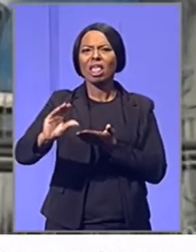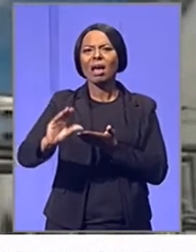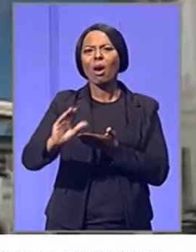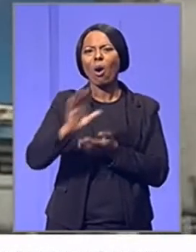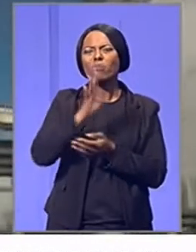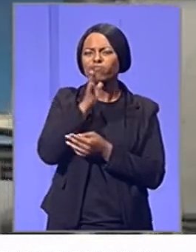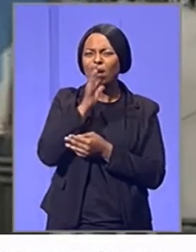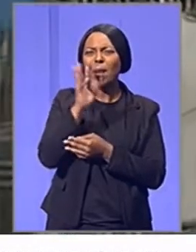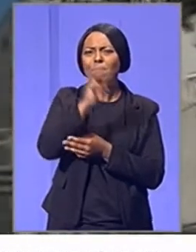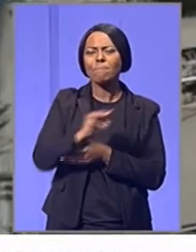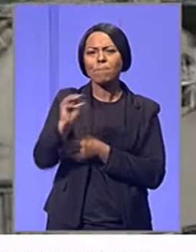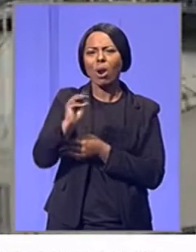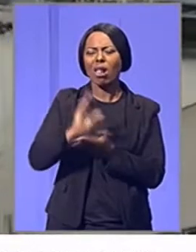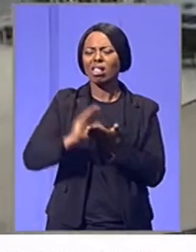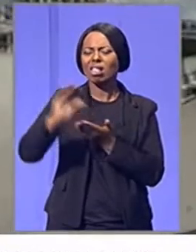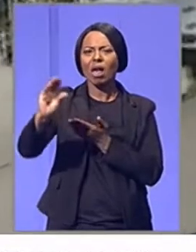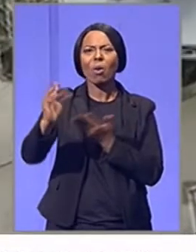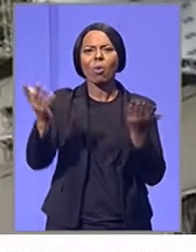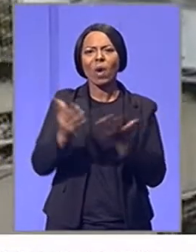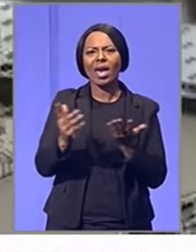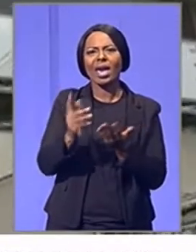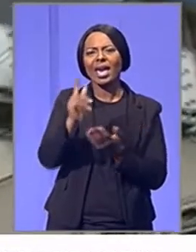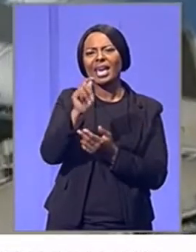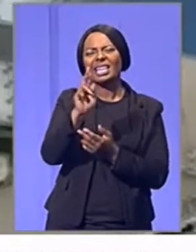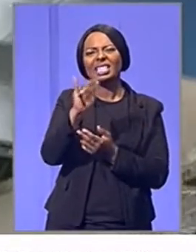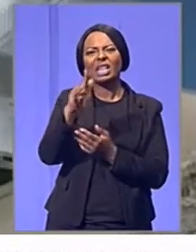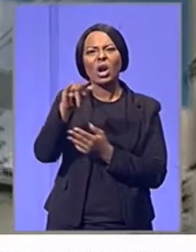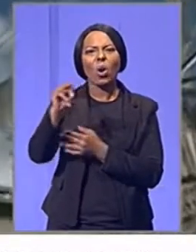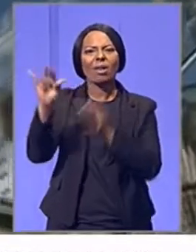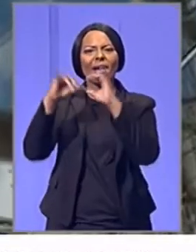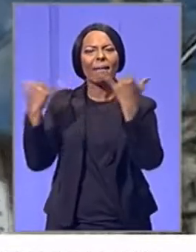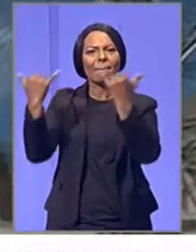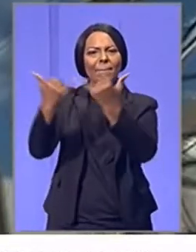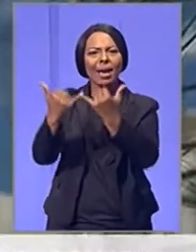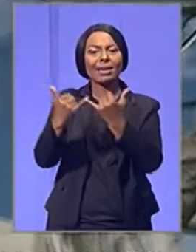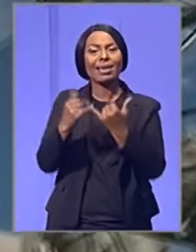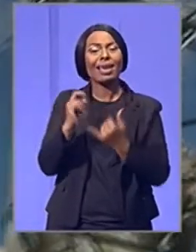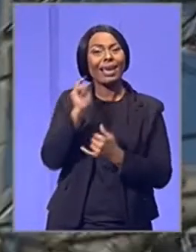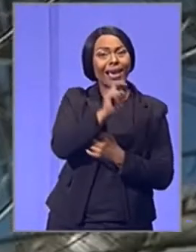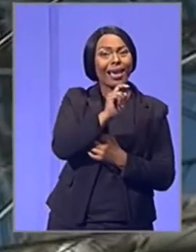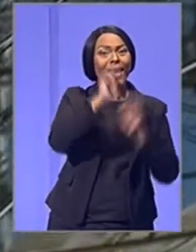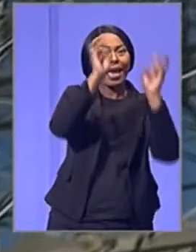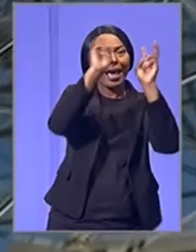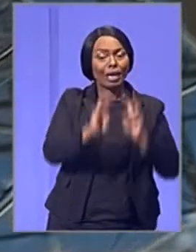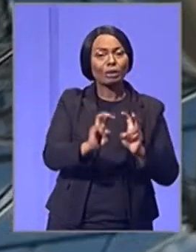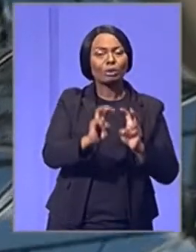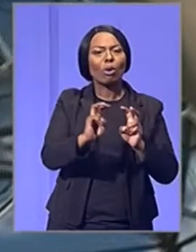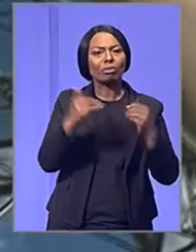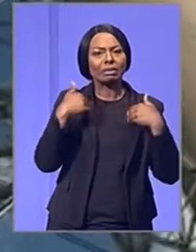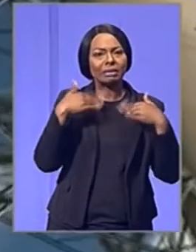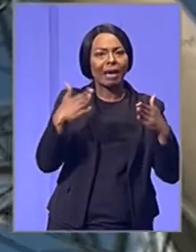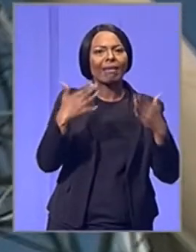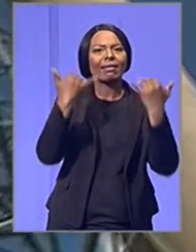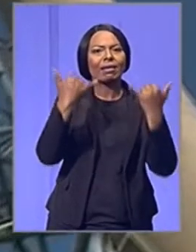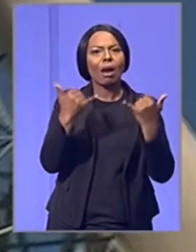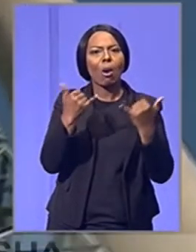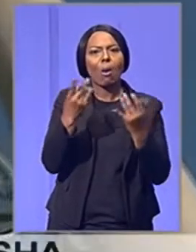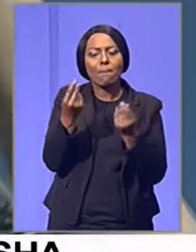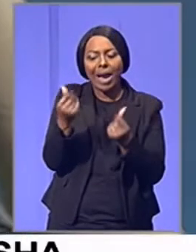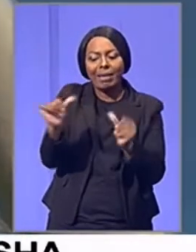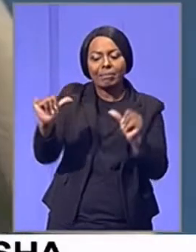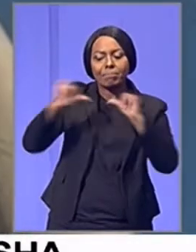595 tse di rometsweng kwa trillion. As previously communicated, Eskom has already taken steps to recover funds irregularly